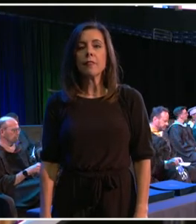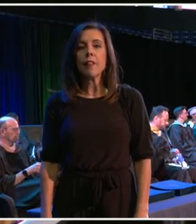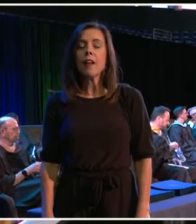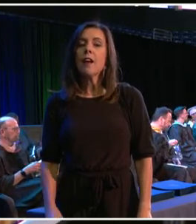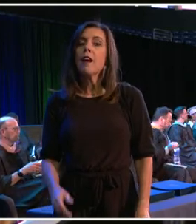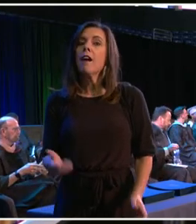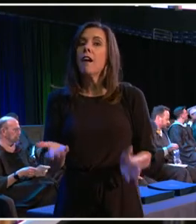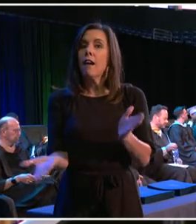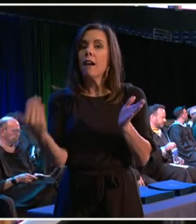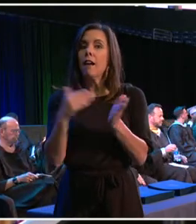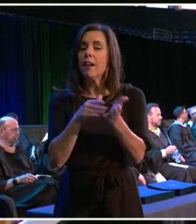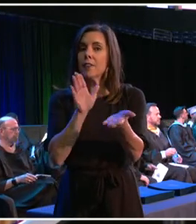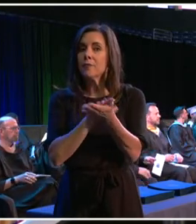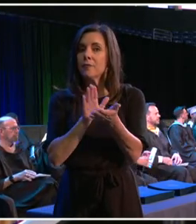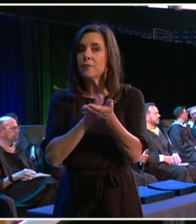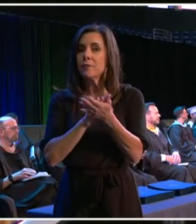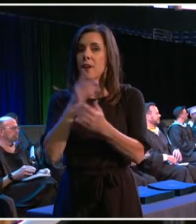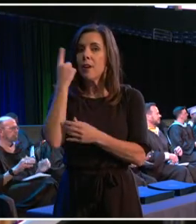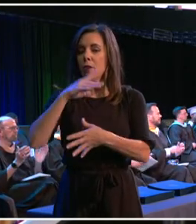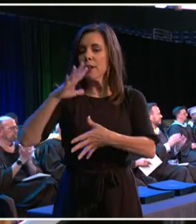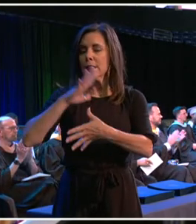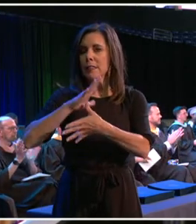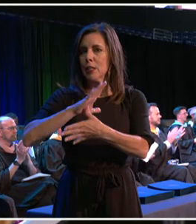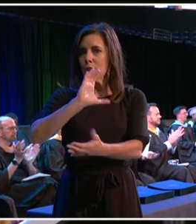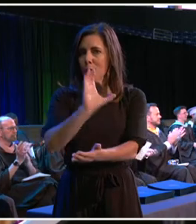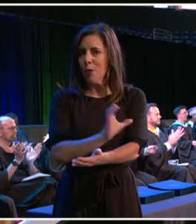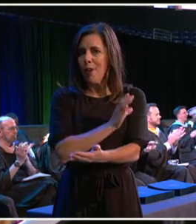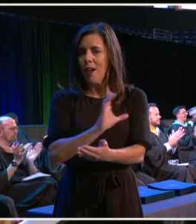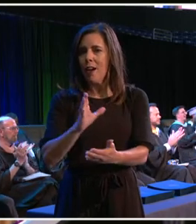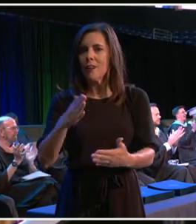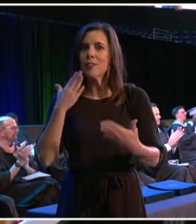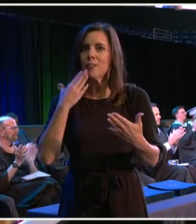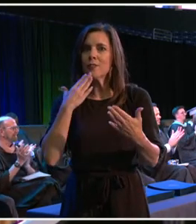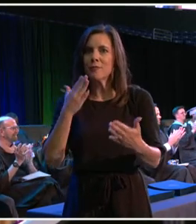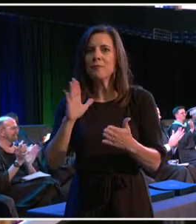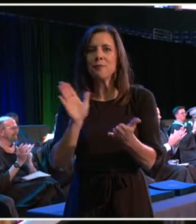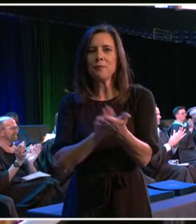Can we give another round of applause for our senior choir members?